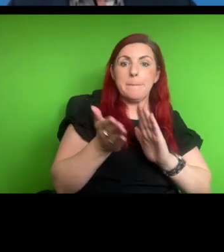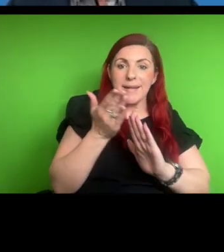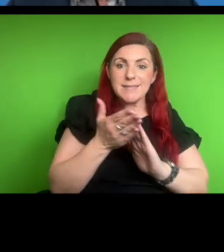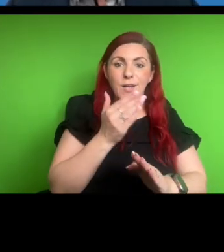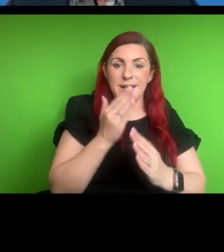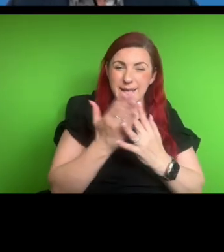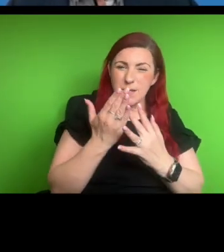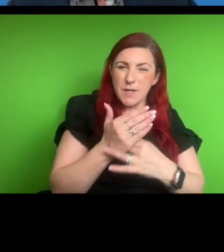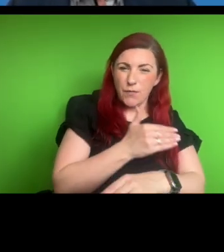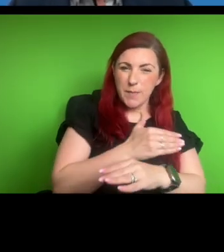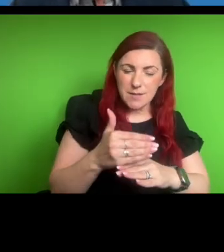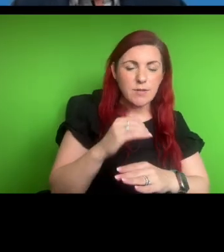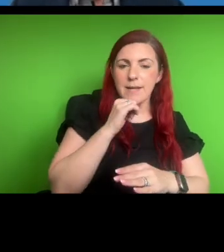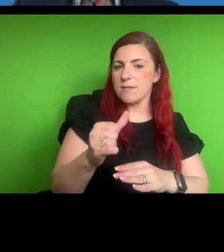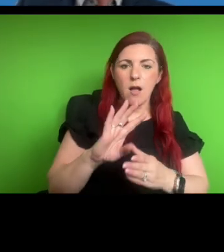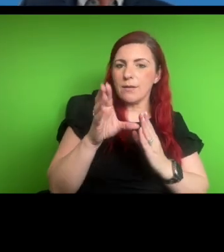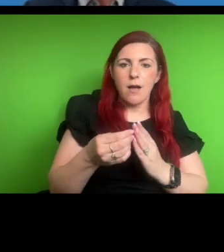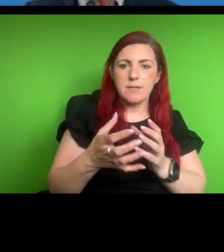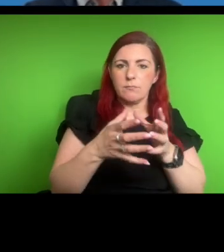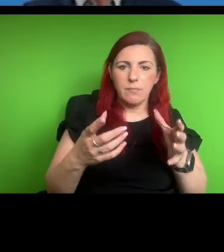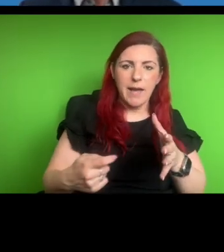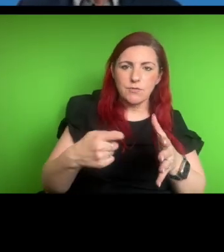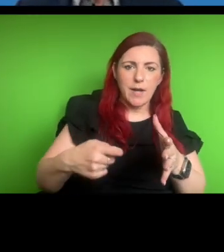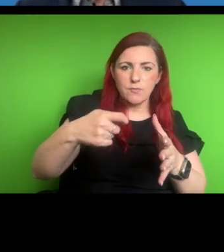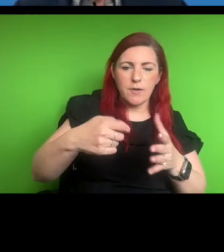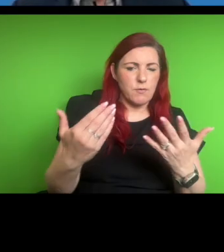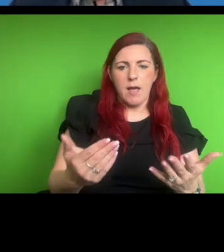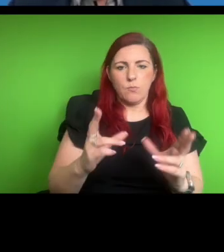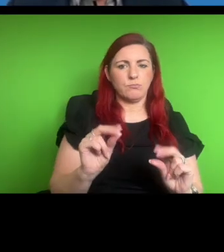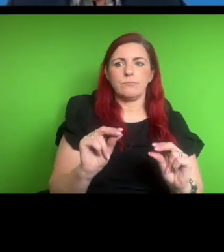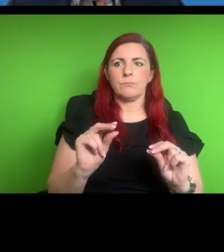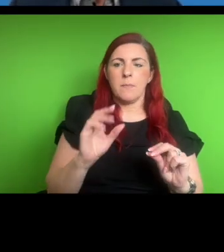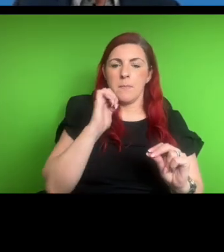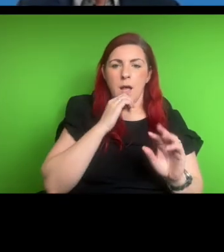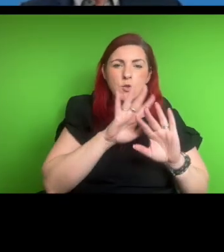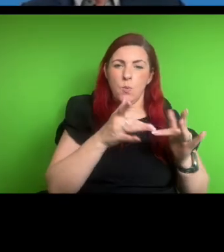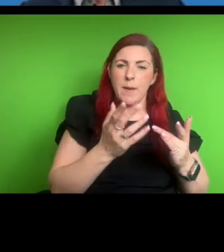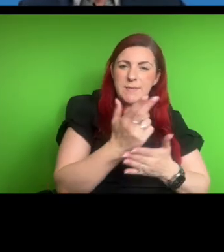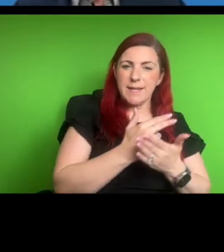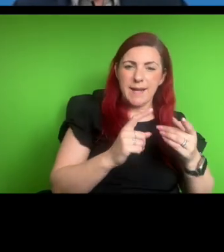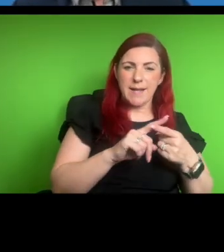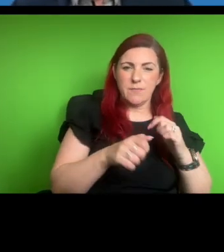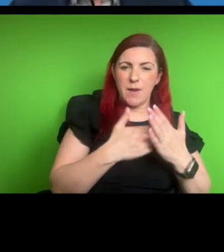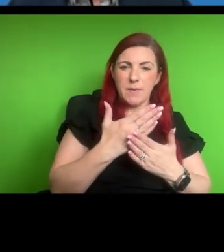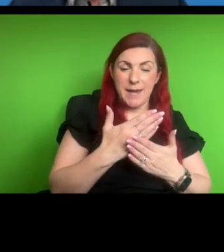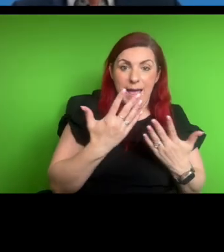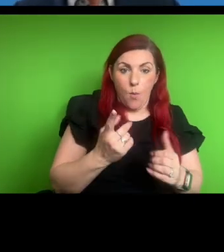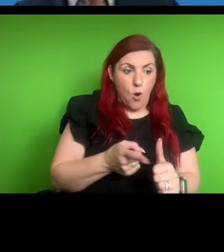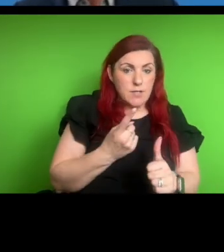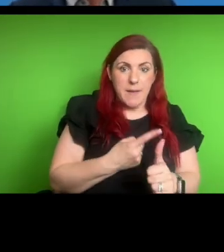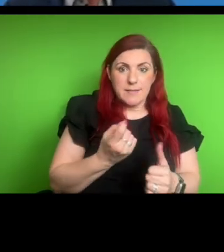and development sector, are providing accessibility by default. because there's such demand due